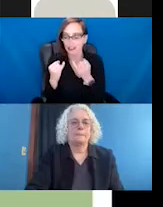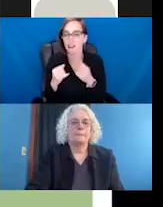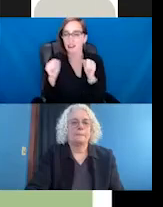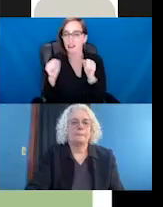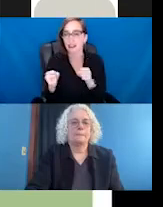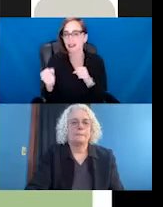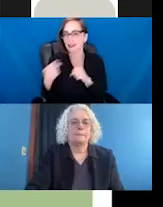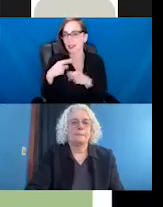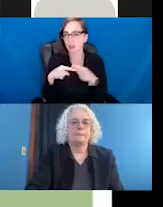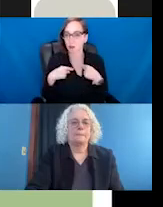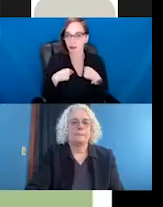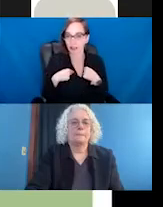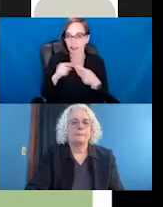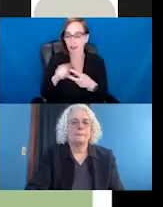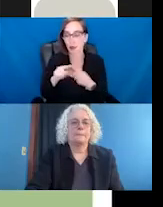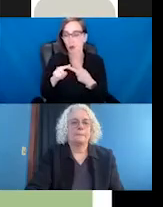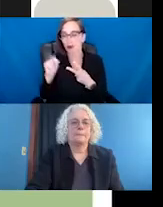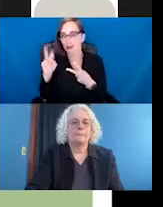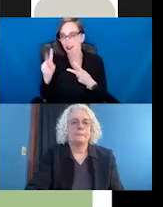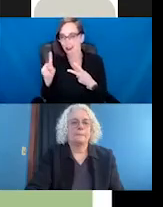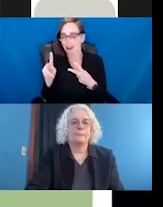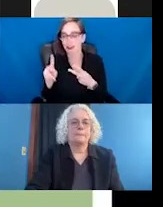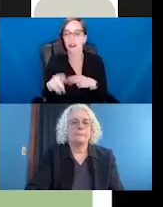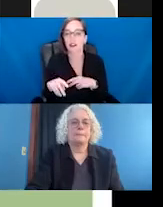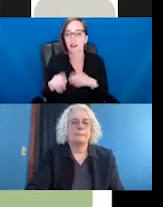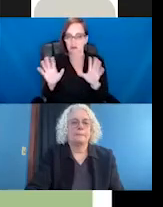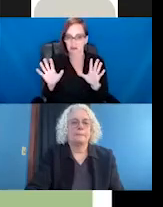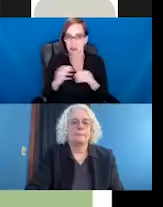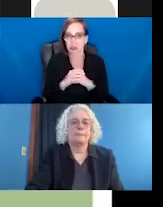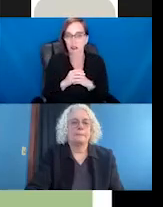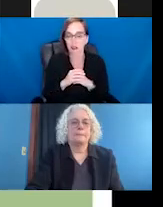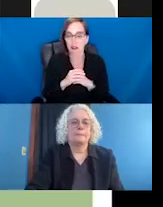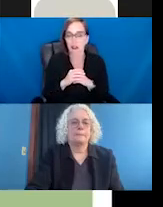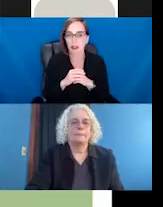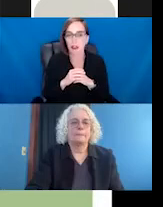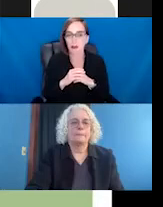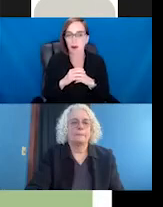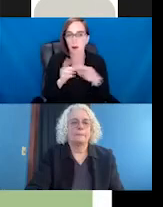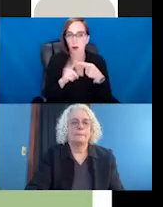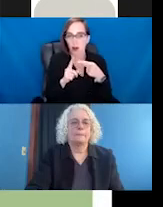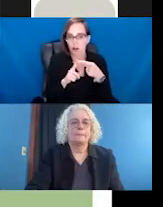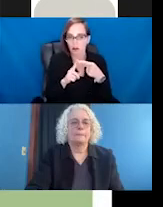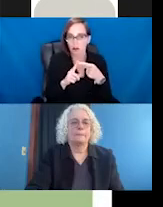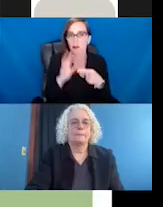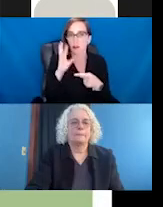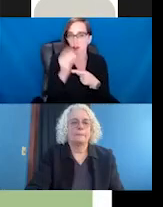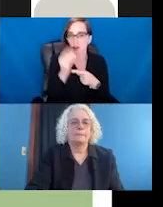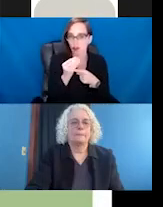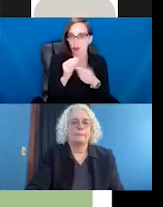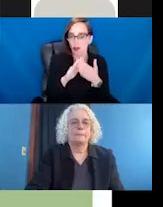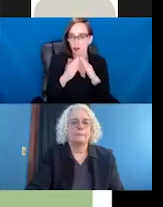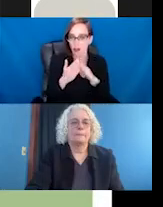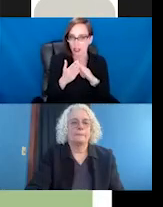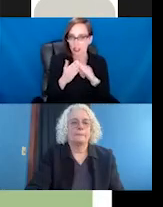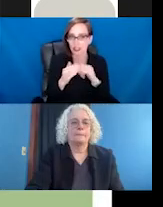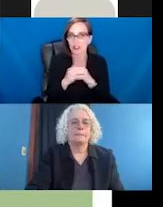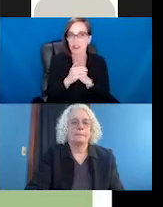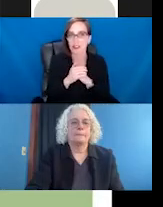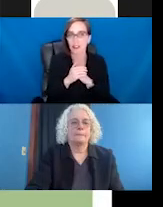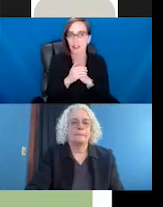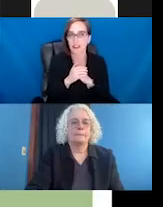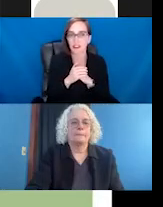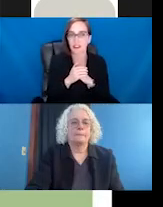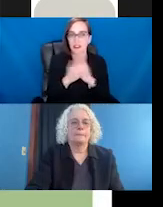in here. But some of the big ones, just to kind of cut this in broad strokes, are cultural communities, overarching concept, obviously,